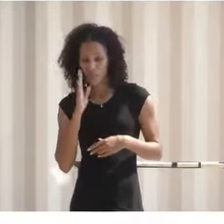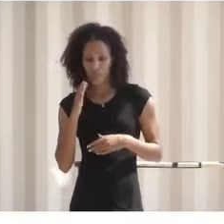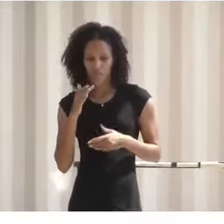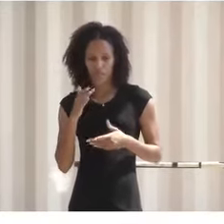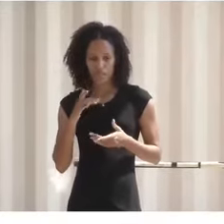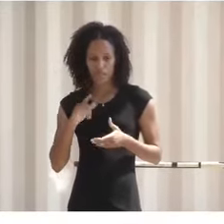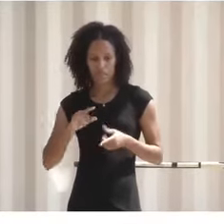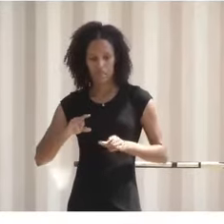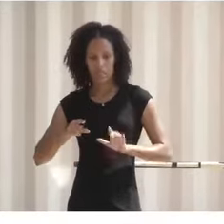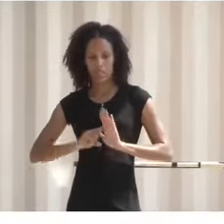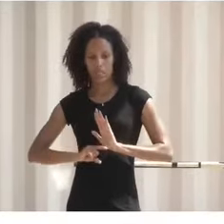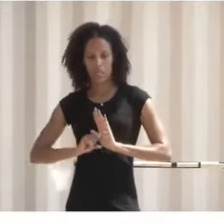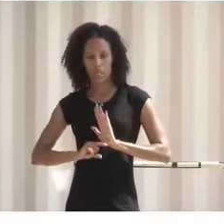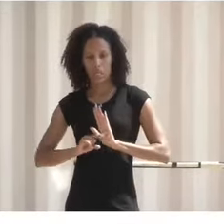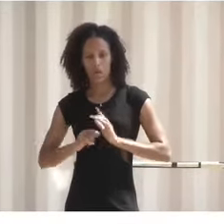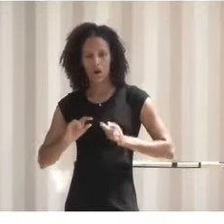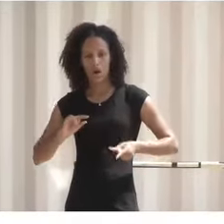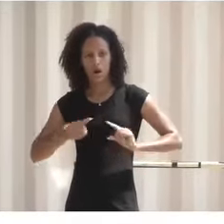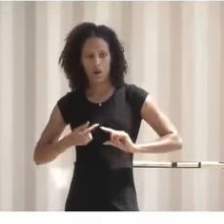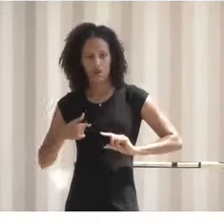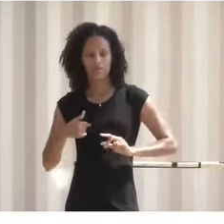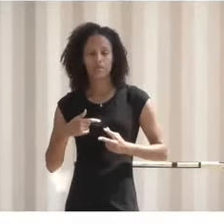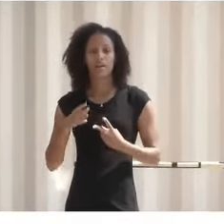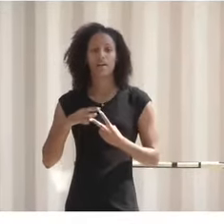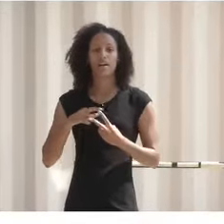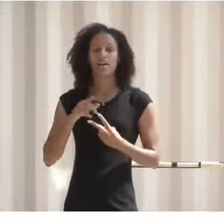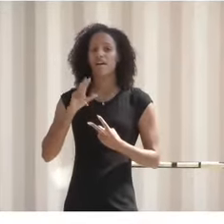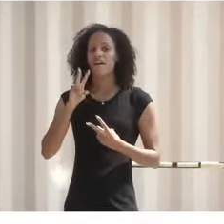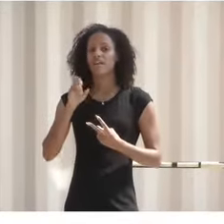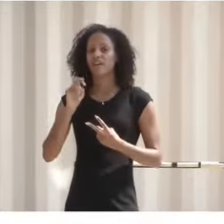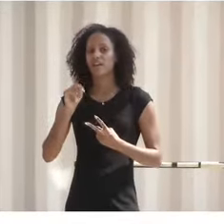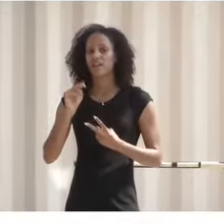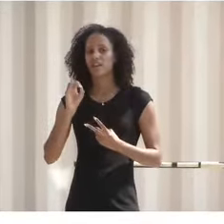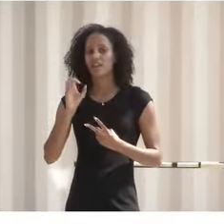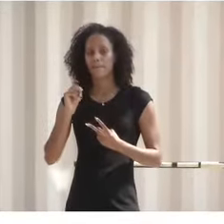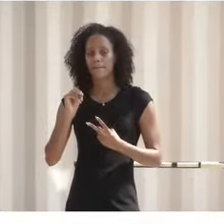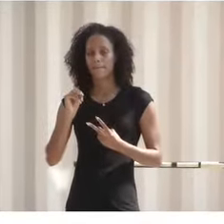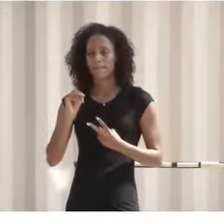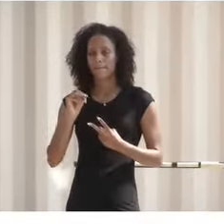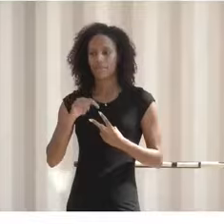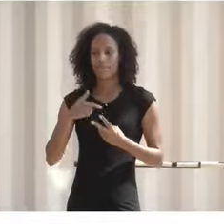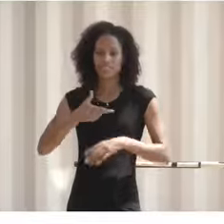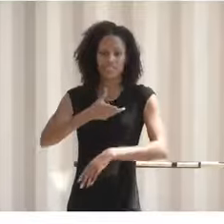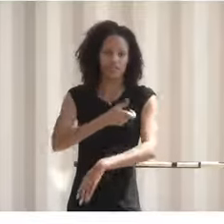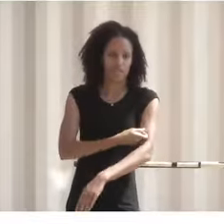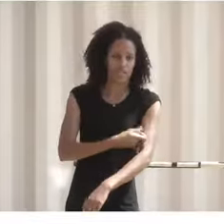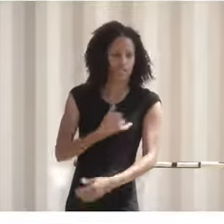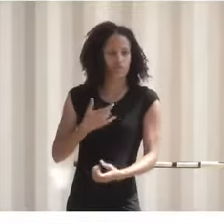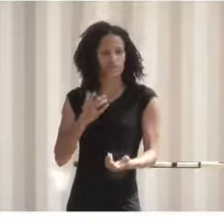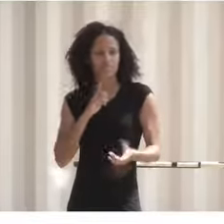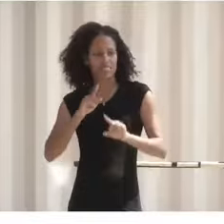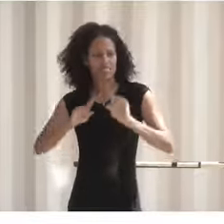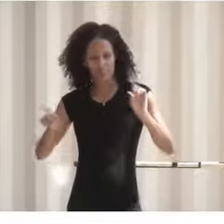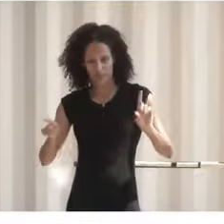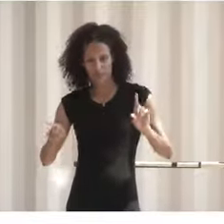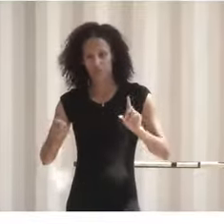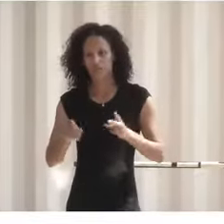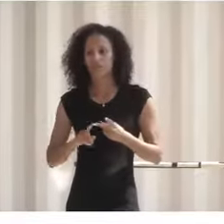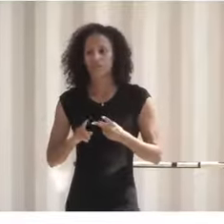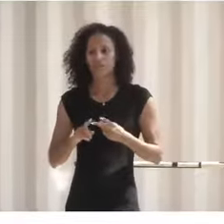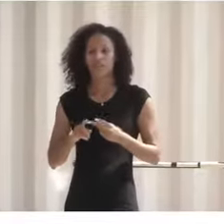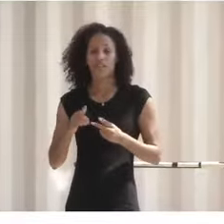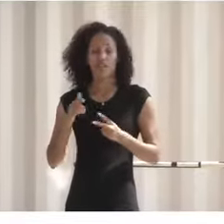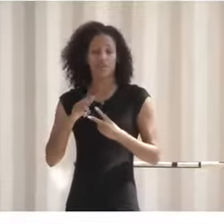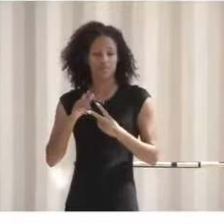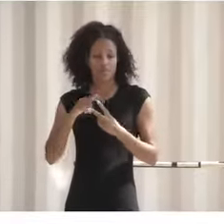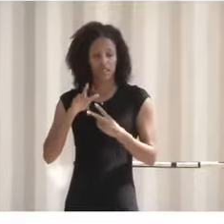causes harm. Venomous is when it's injected, so ingested versus injected. So lionfish, they have venomous